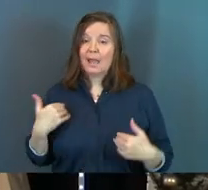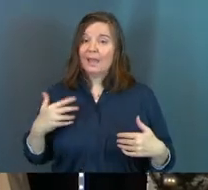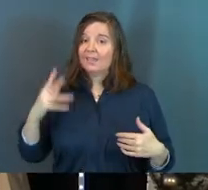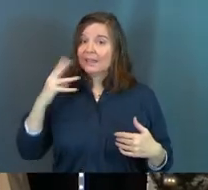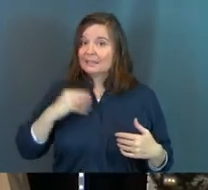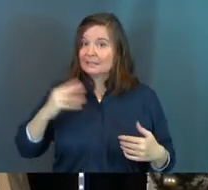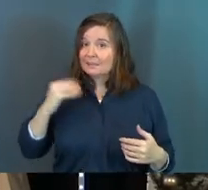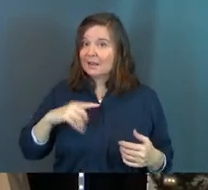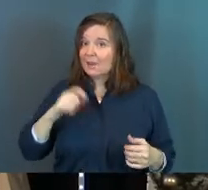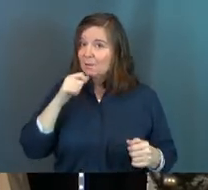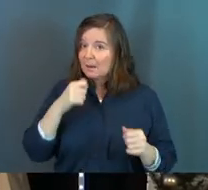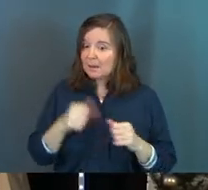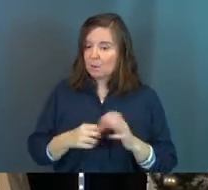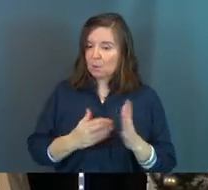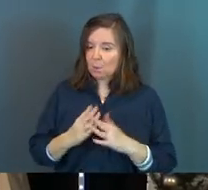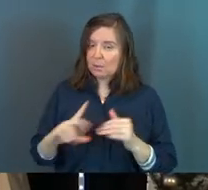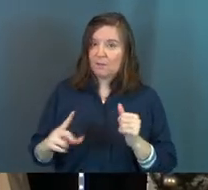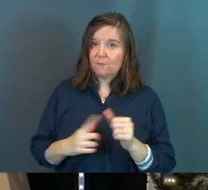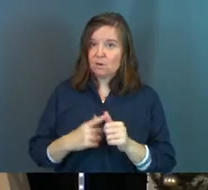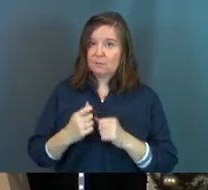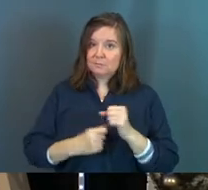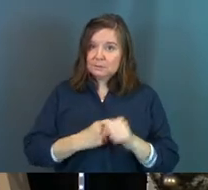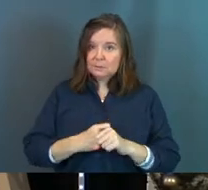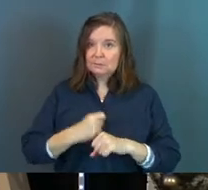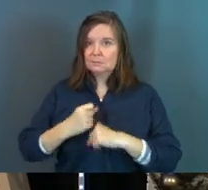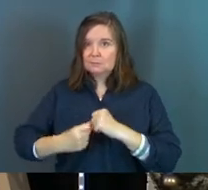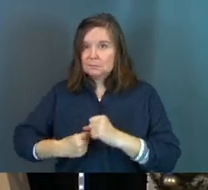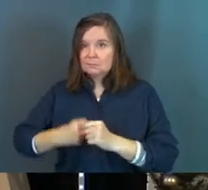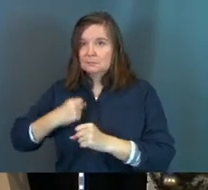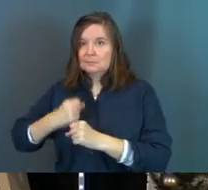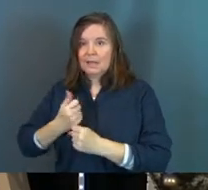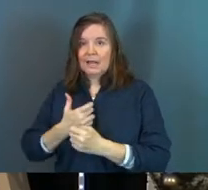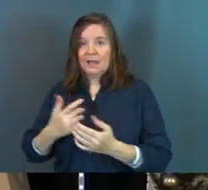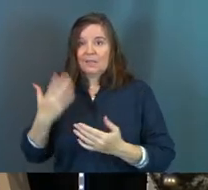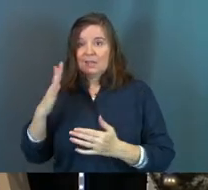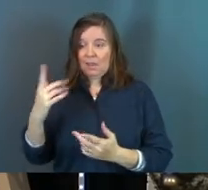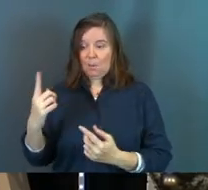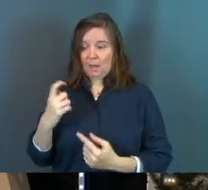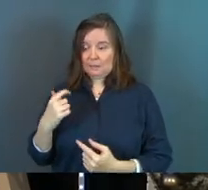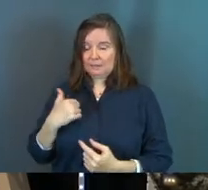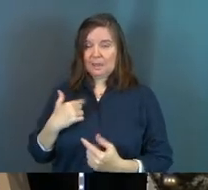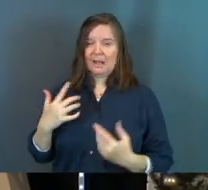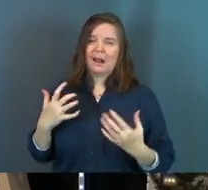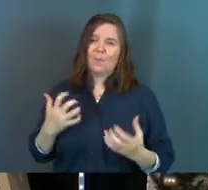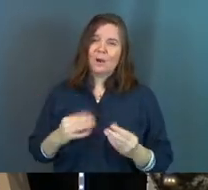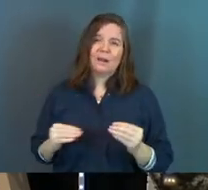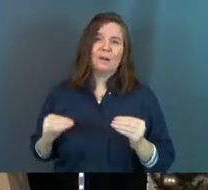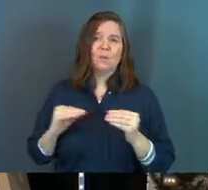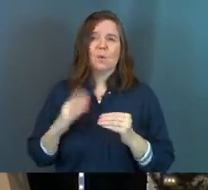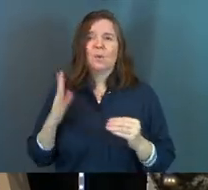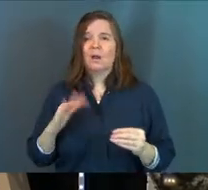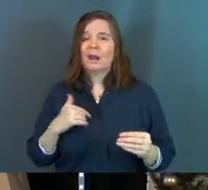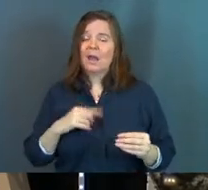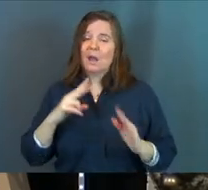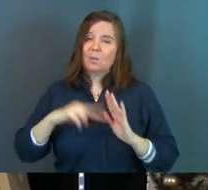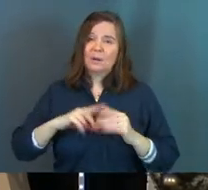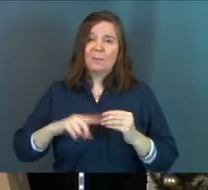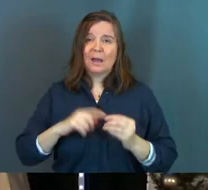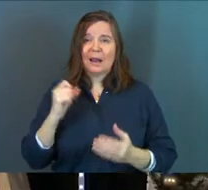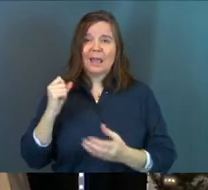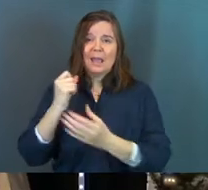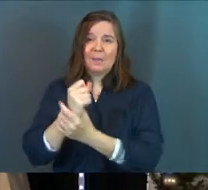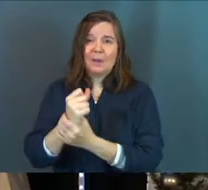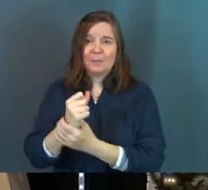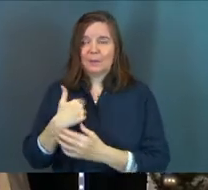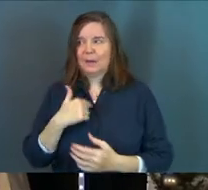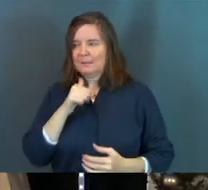that experience, and I remember going through the first few years of that and just anything God would ask of me, and I wanted more of God. And I'd read about Abraham,